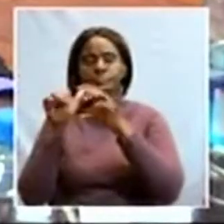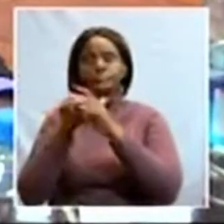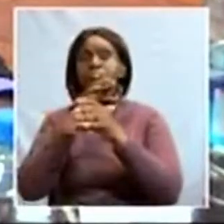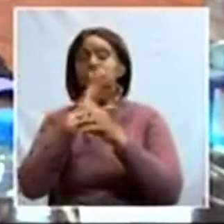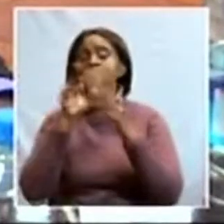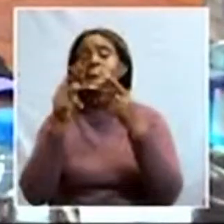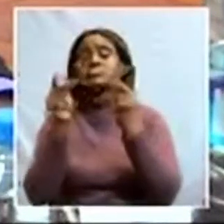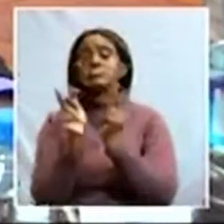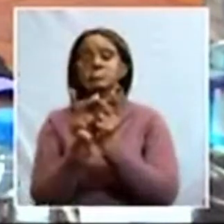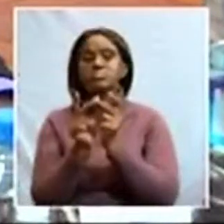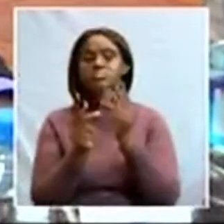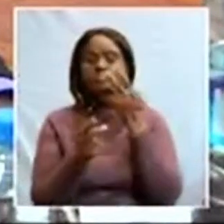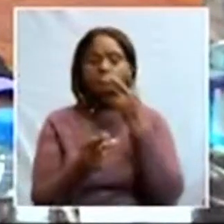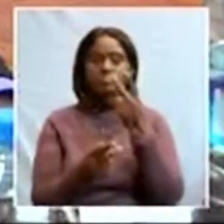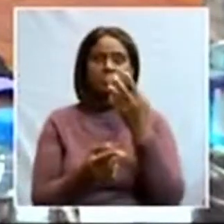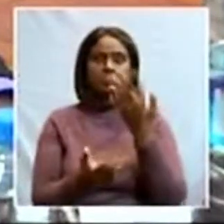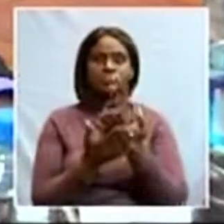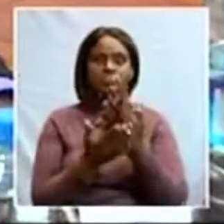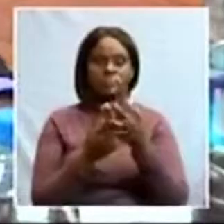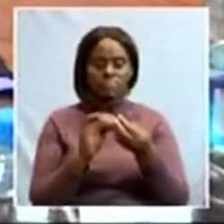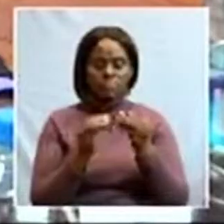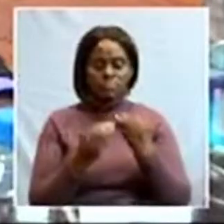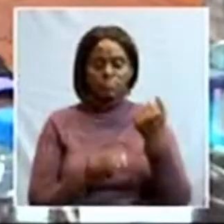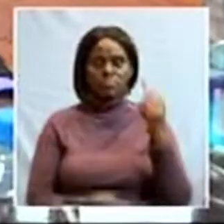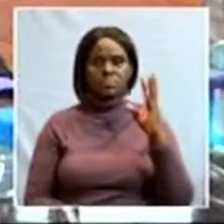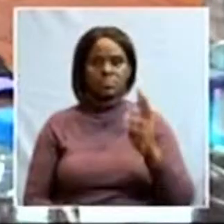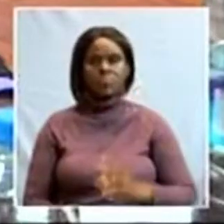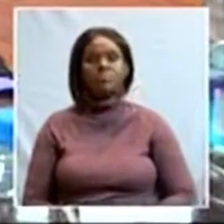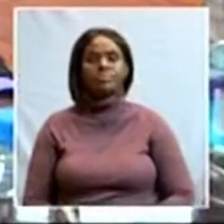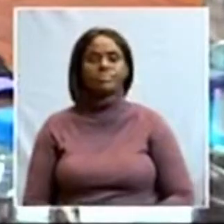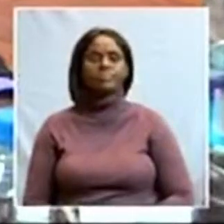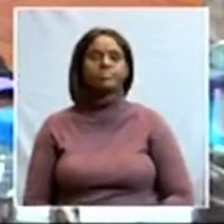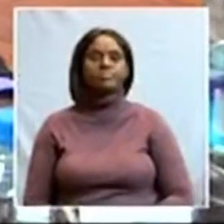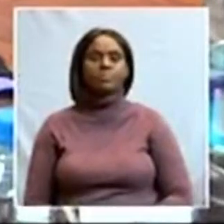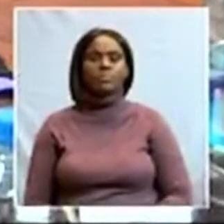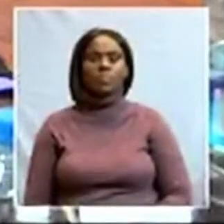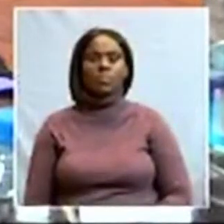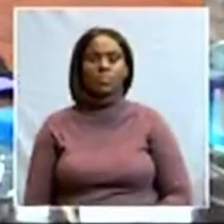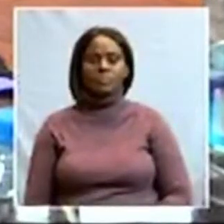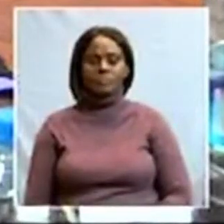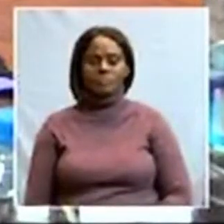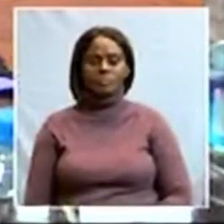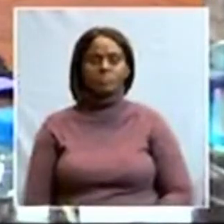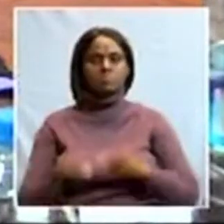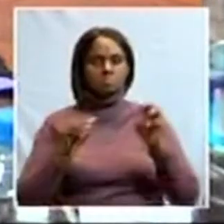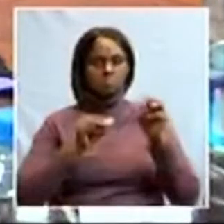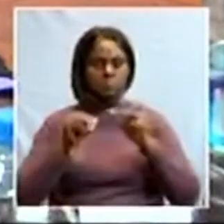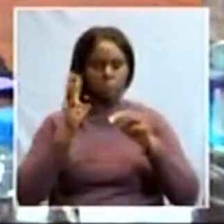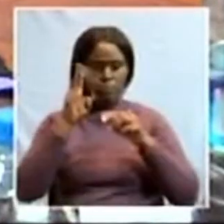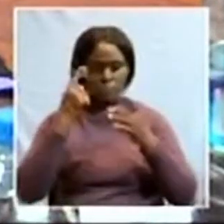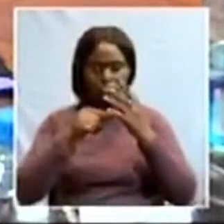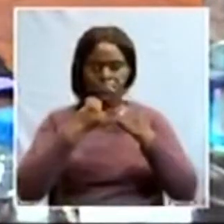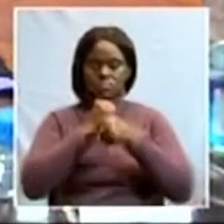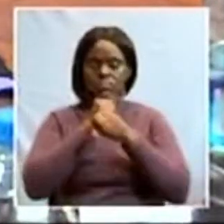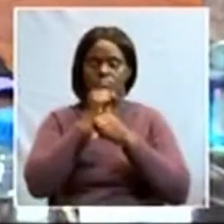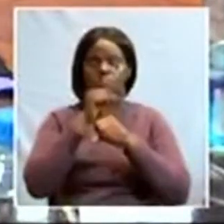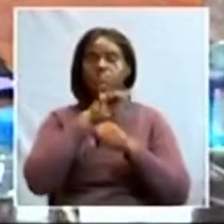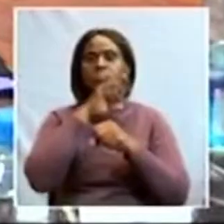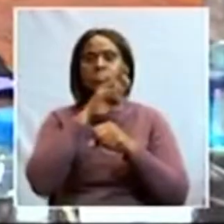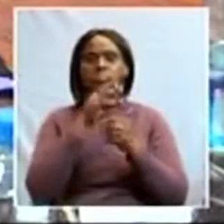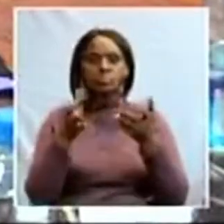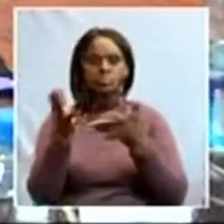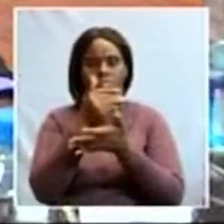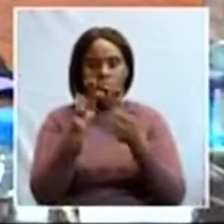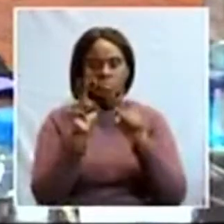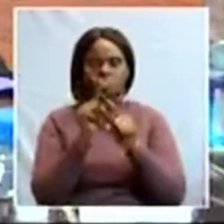district. See Appendix 16. Remedial measure: management will ensure that waste management